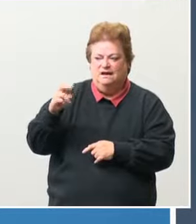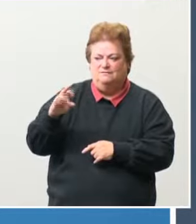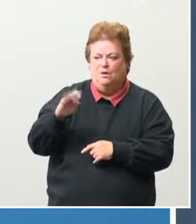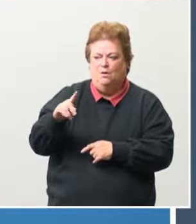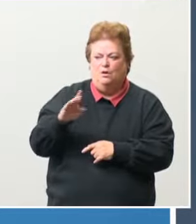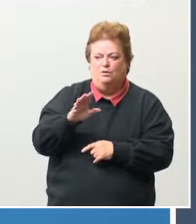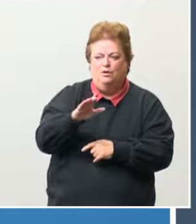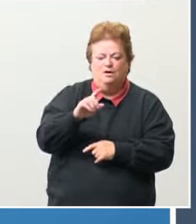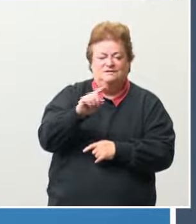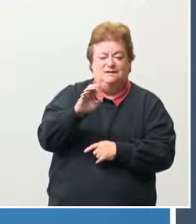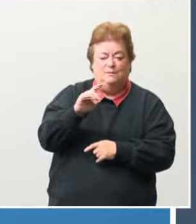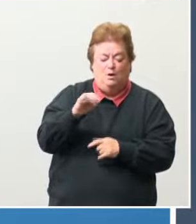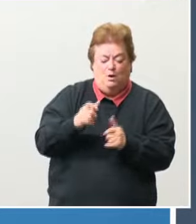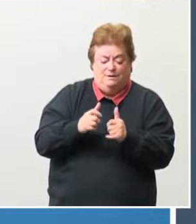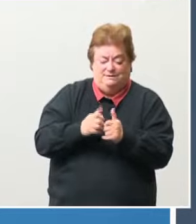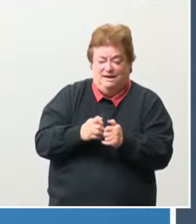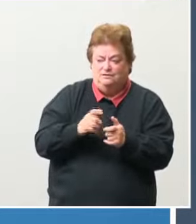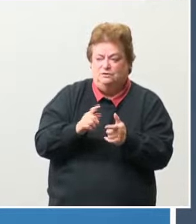zip code to